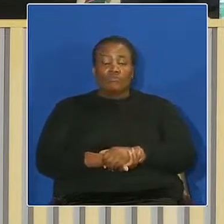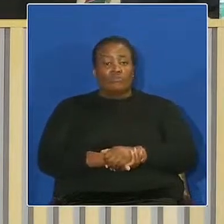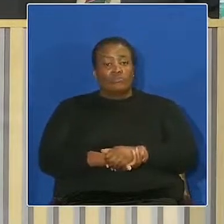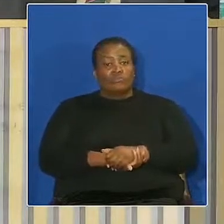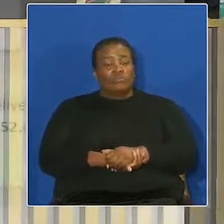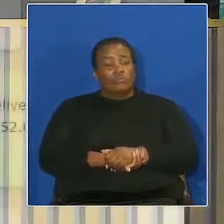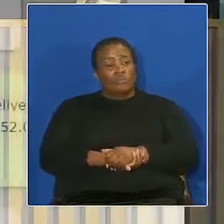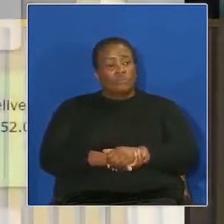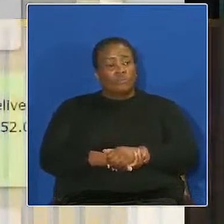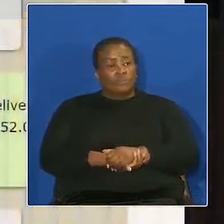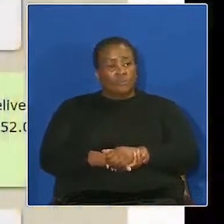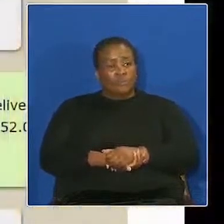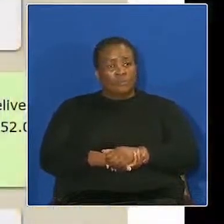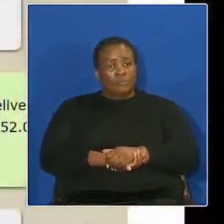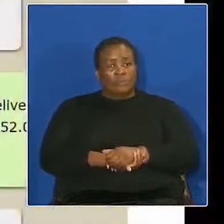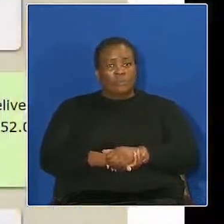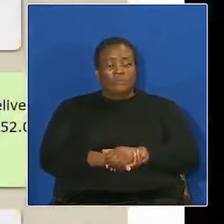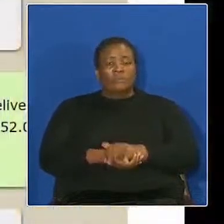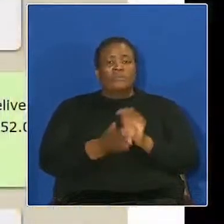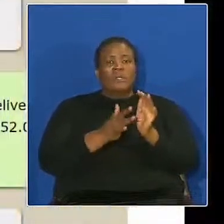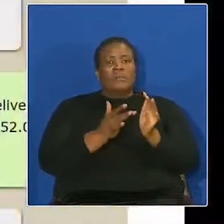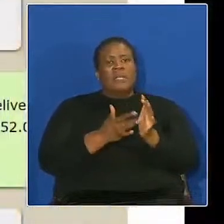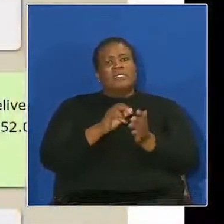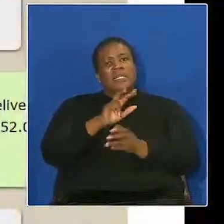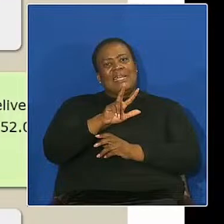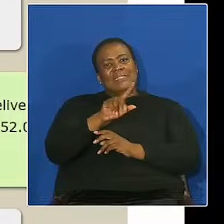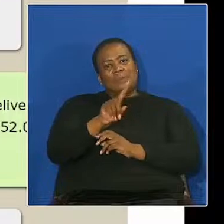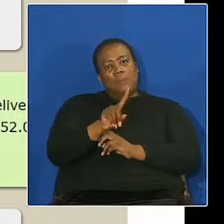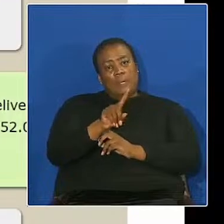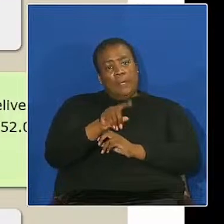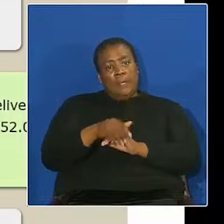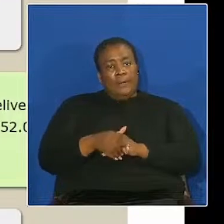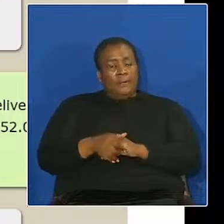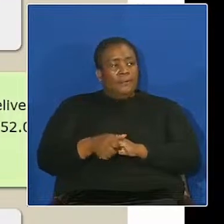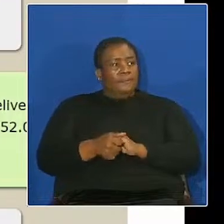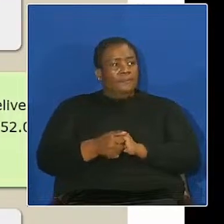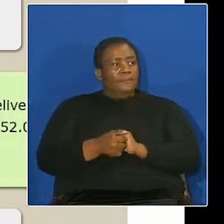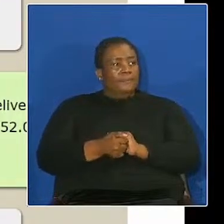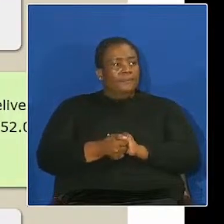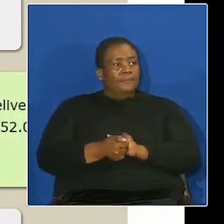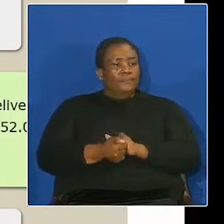Then moving on to page 81.